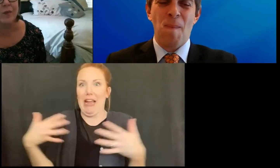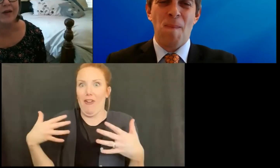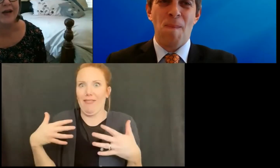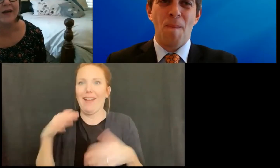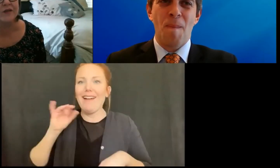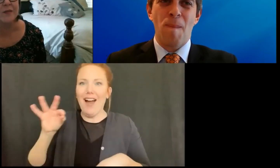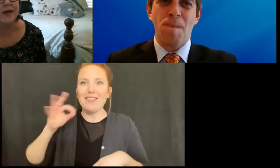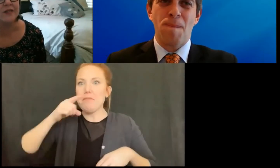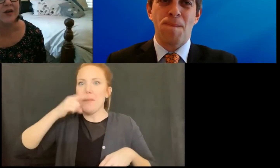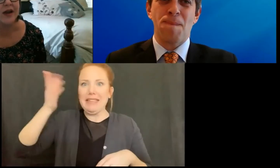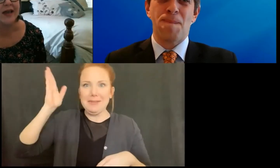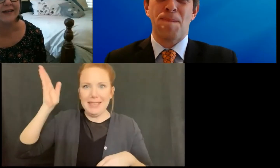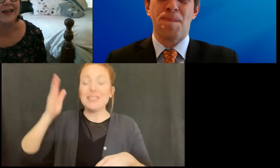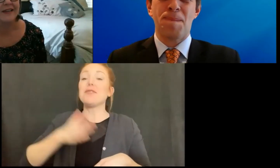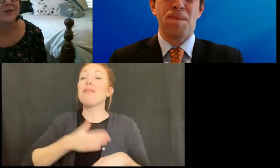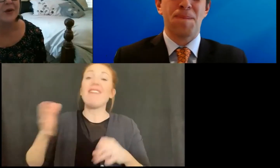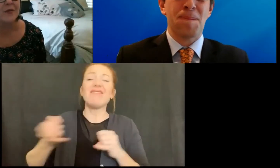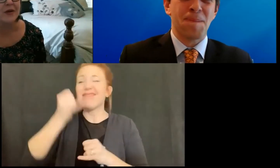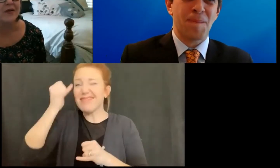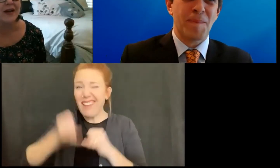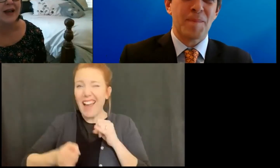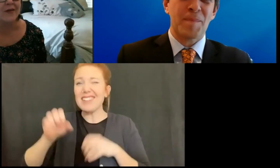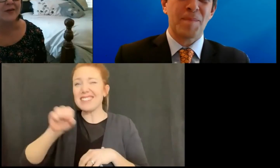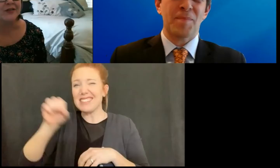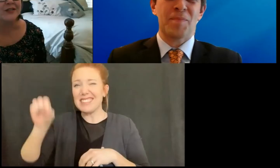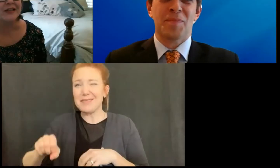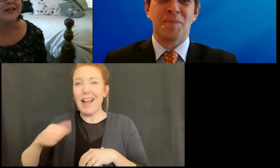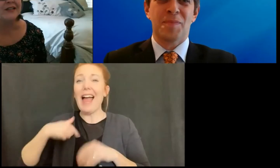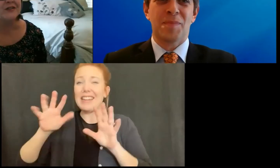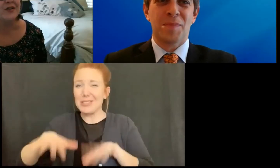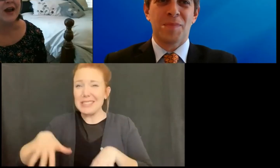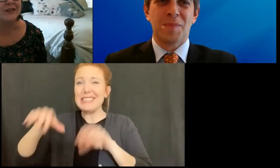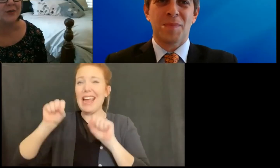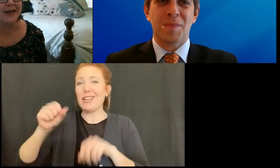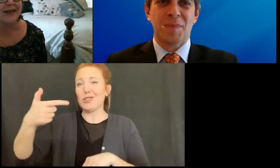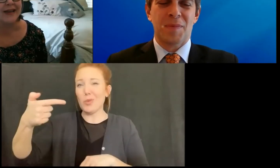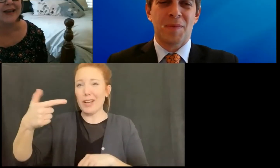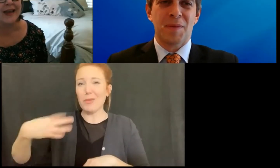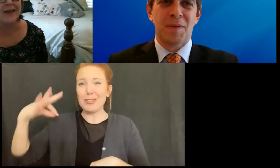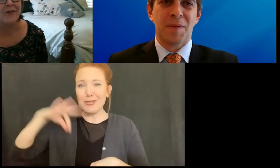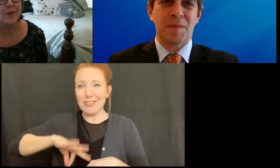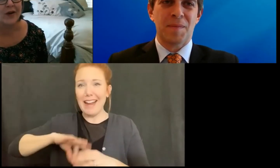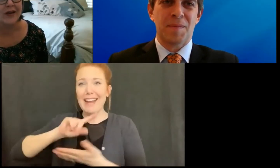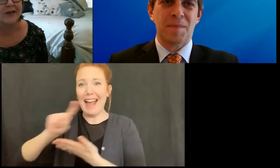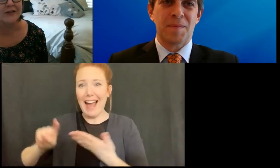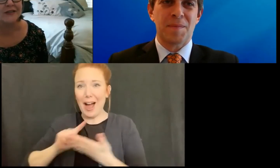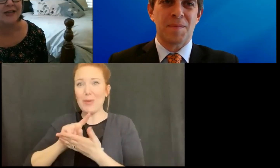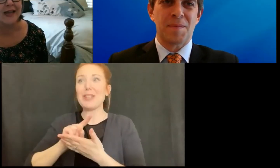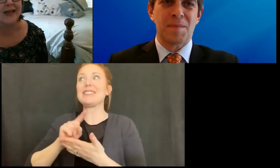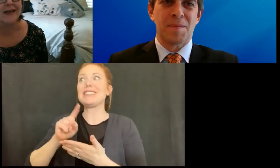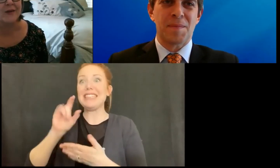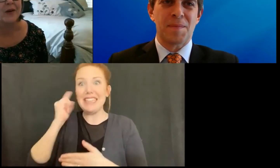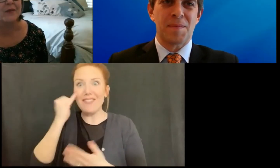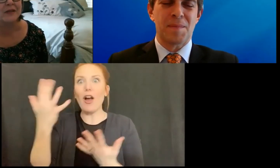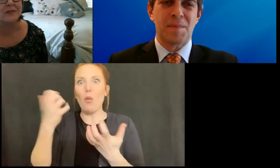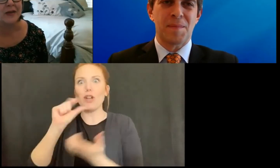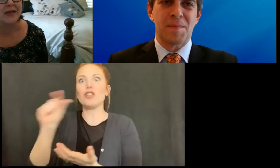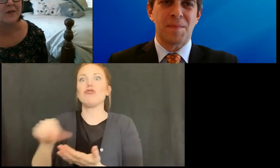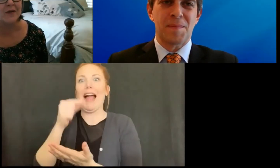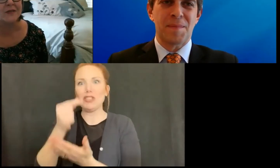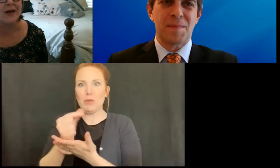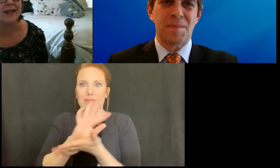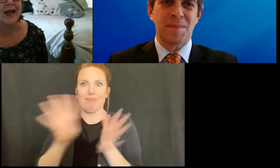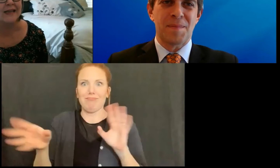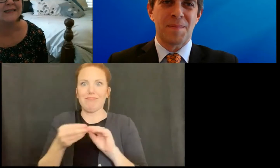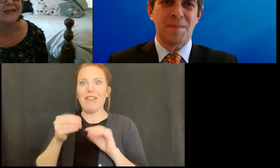And so my final semester, I had to take 21 credit hours to graduate in 4 years. And public